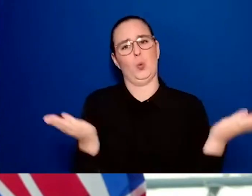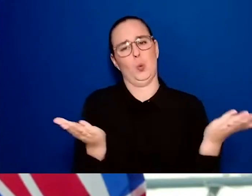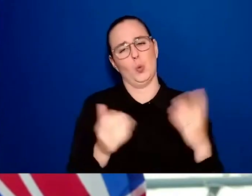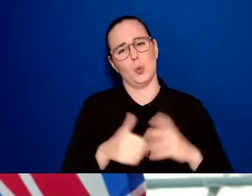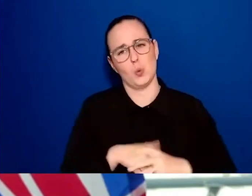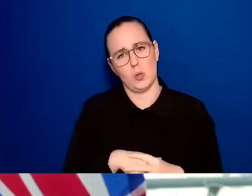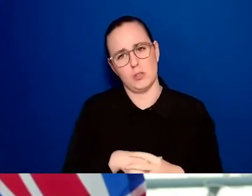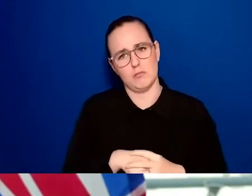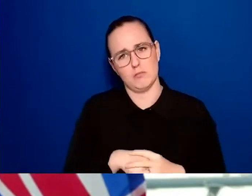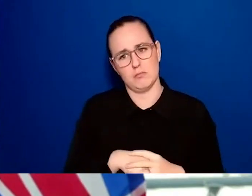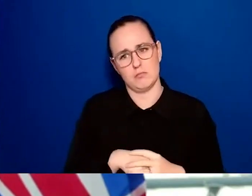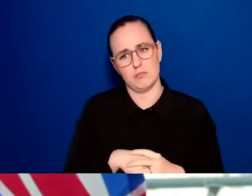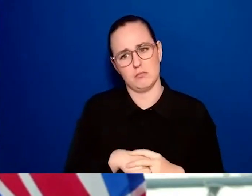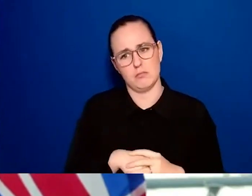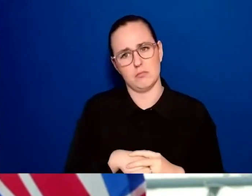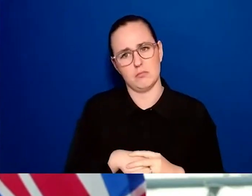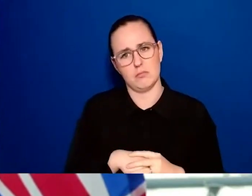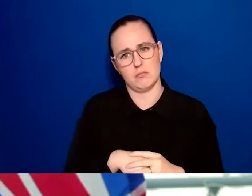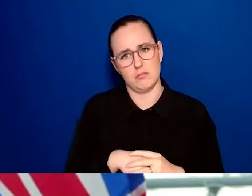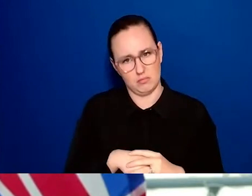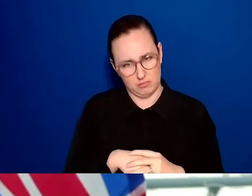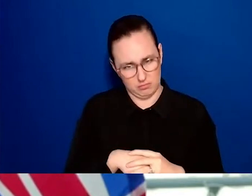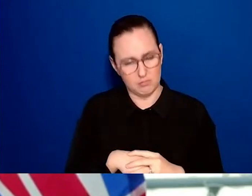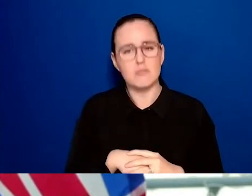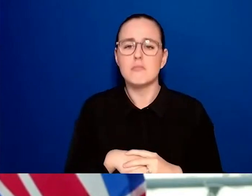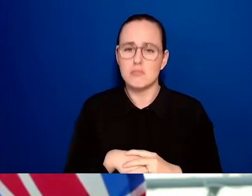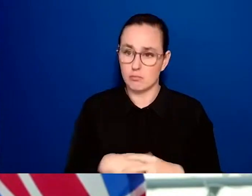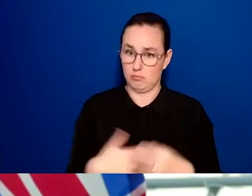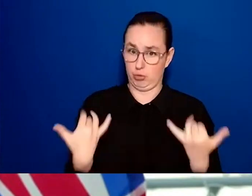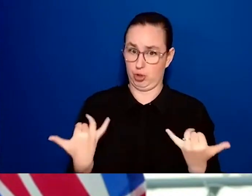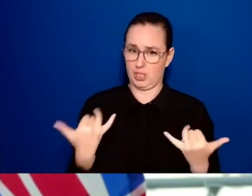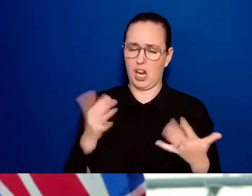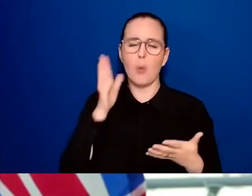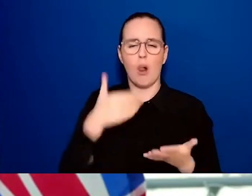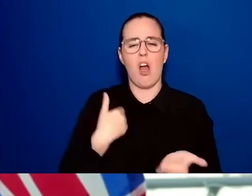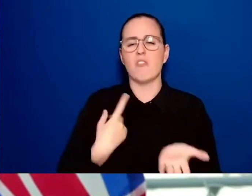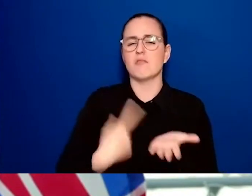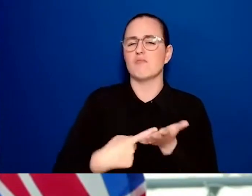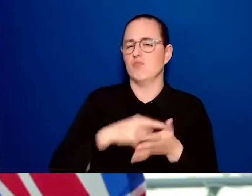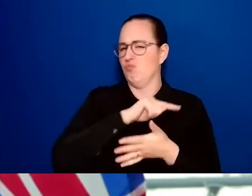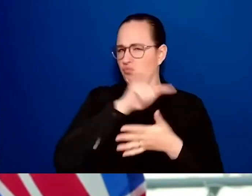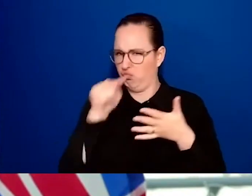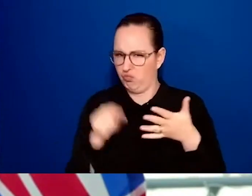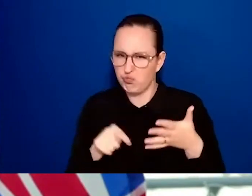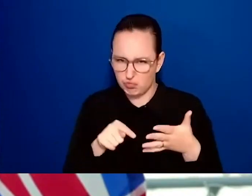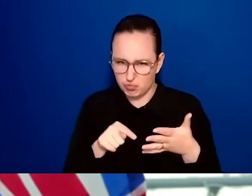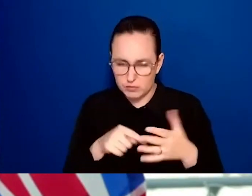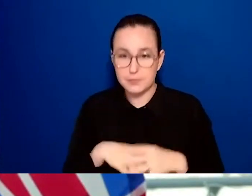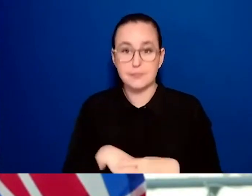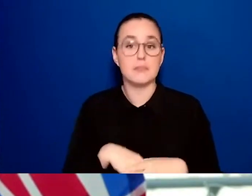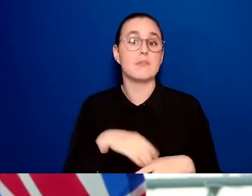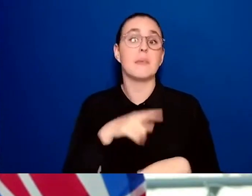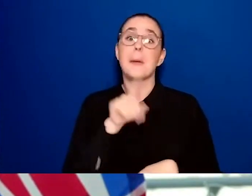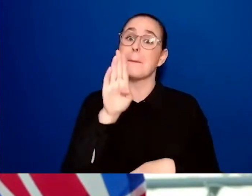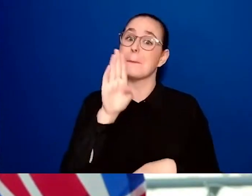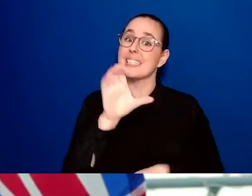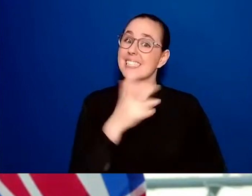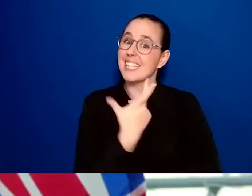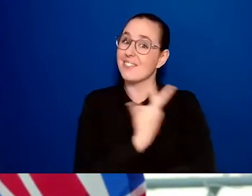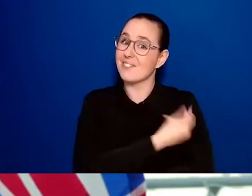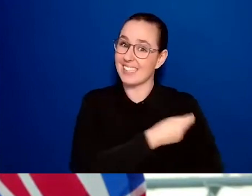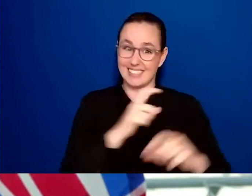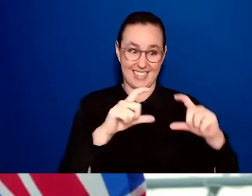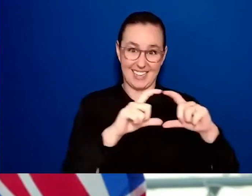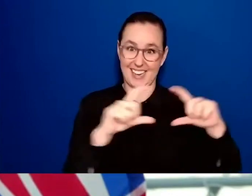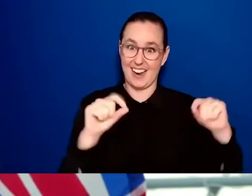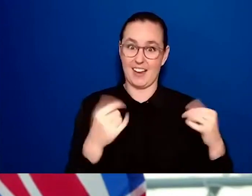Today is a couple of things today. One is our BC vaccine card comes into effect today. This means